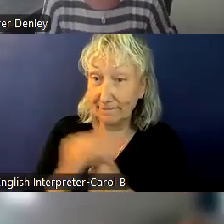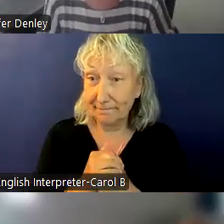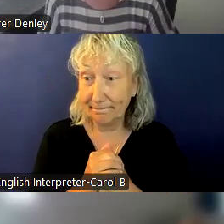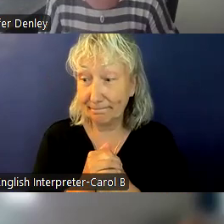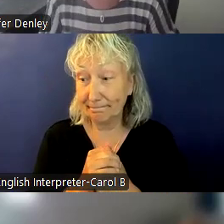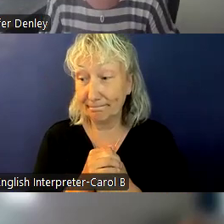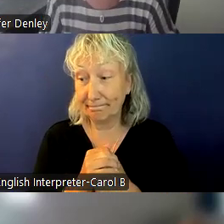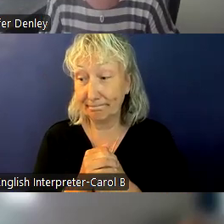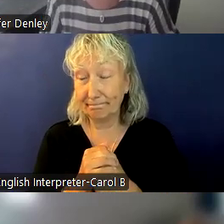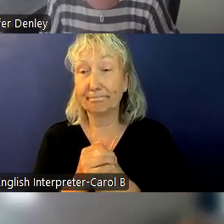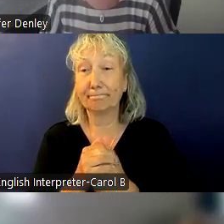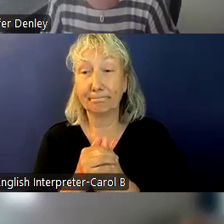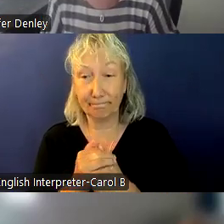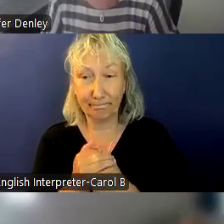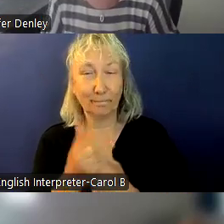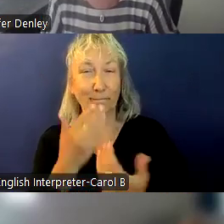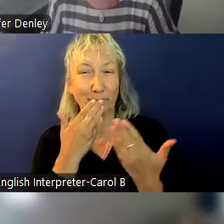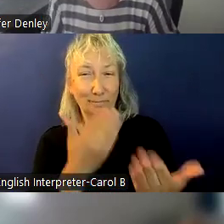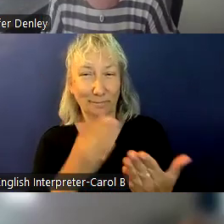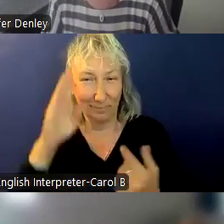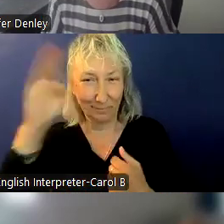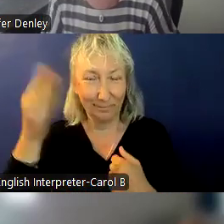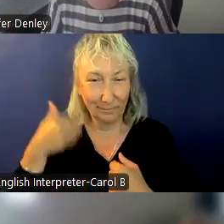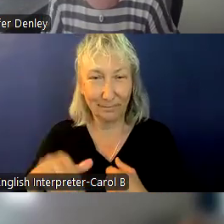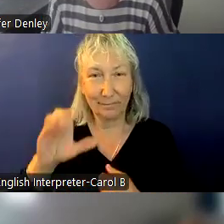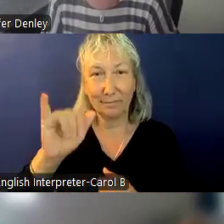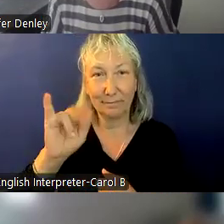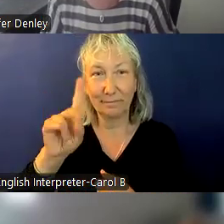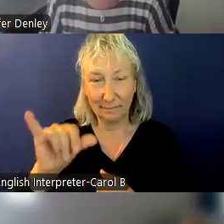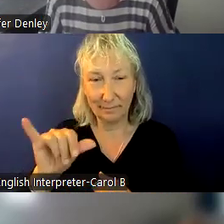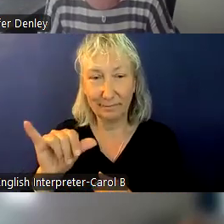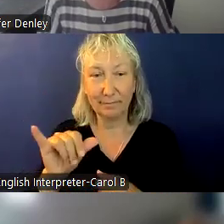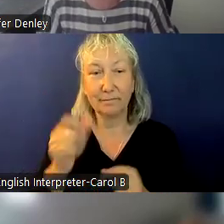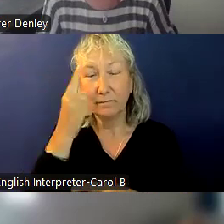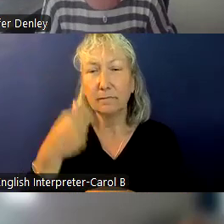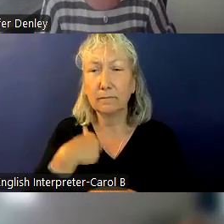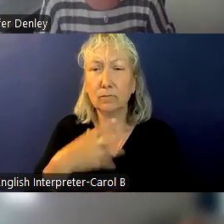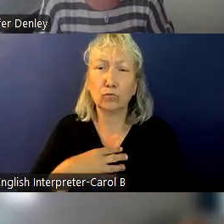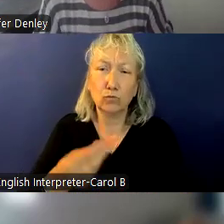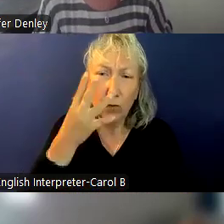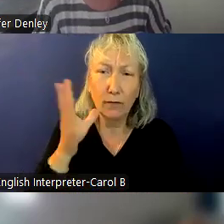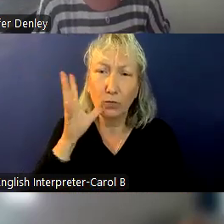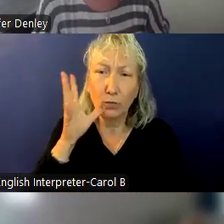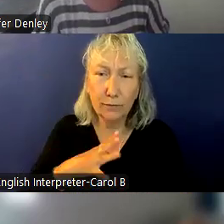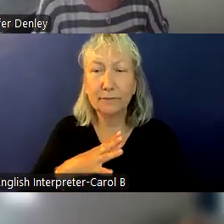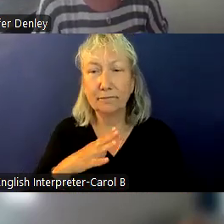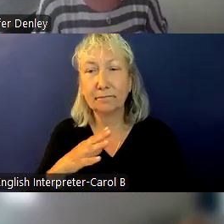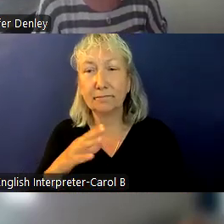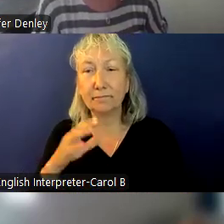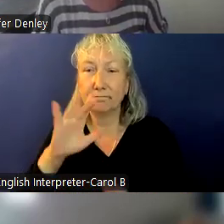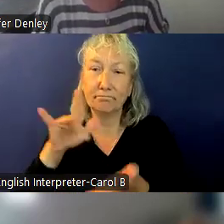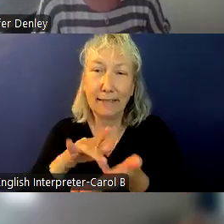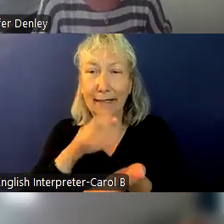Hey everyone, my name is Cindy DeLashma. I am a middle-aged Caucasian woman. I use she, her